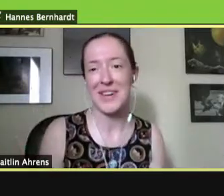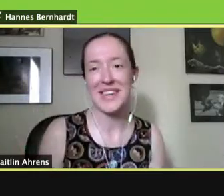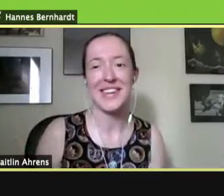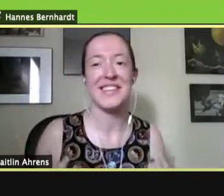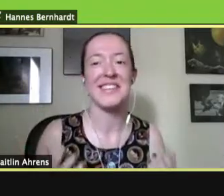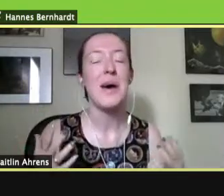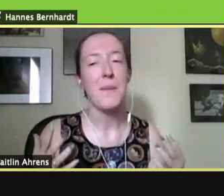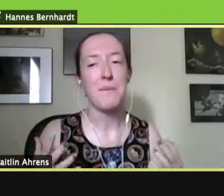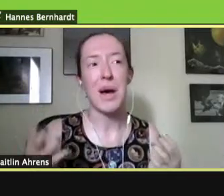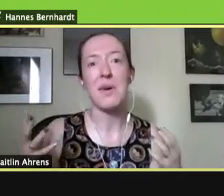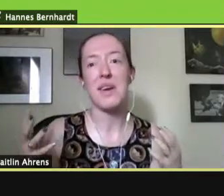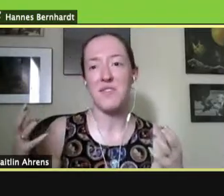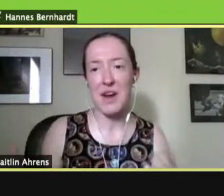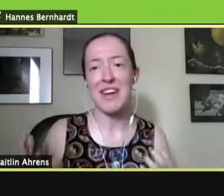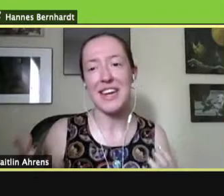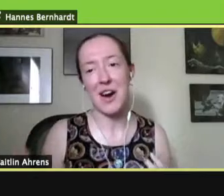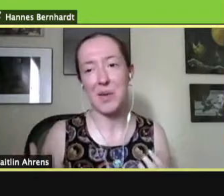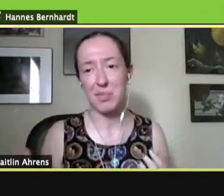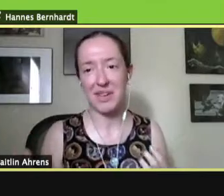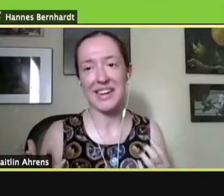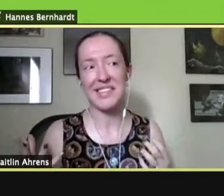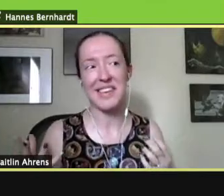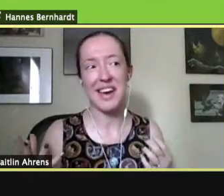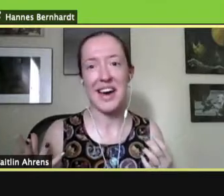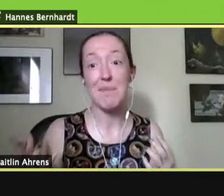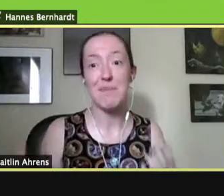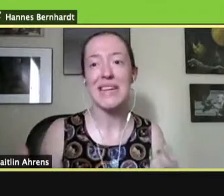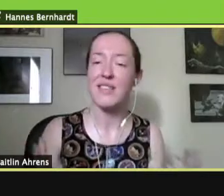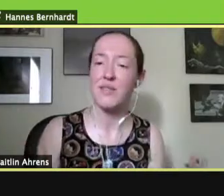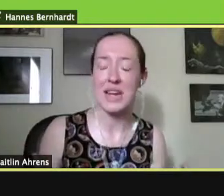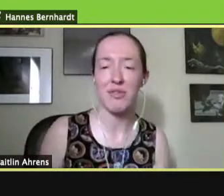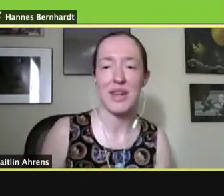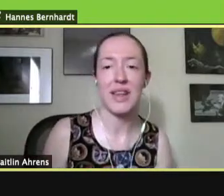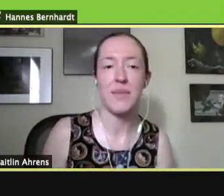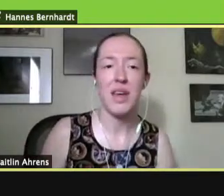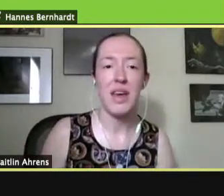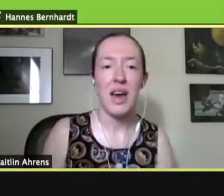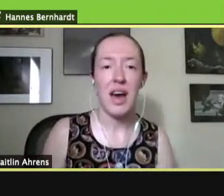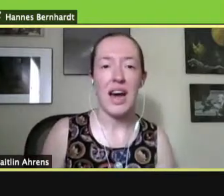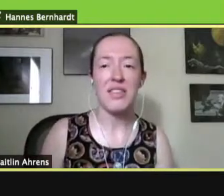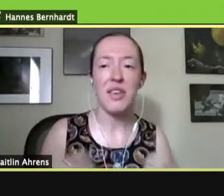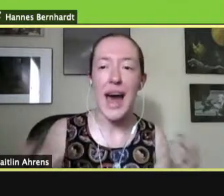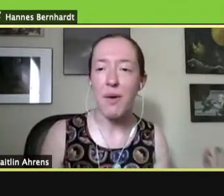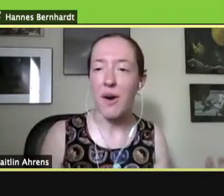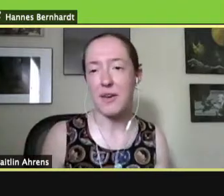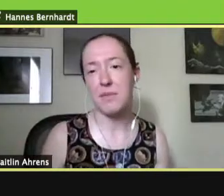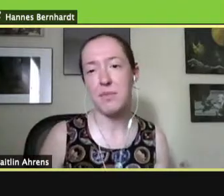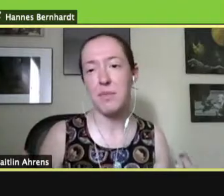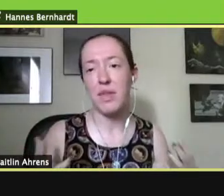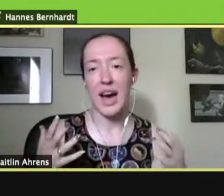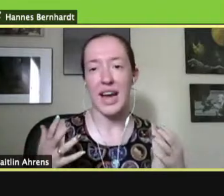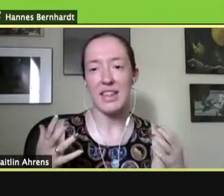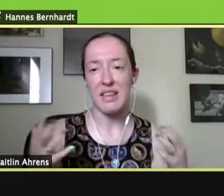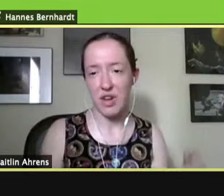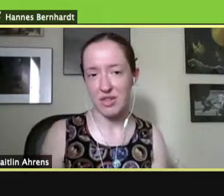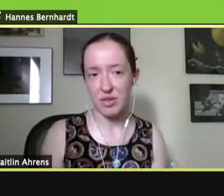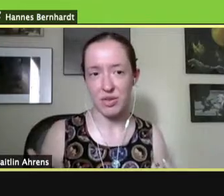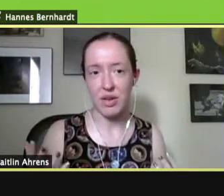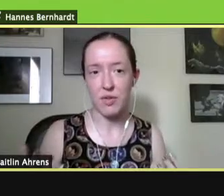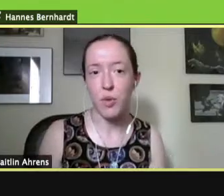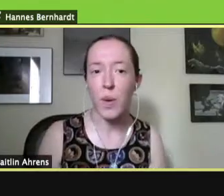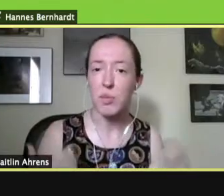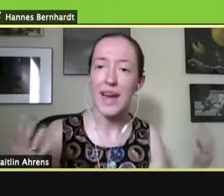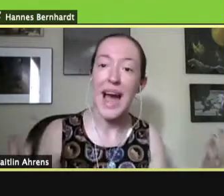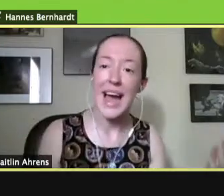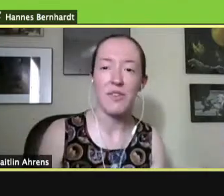simple questions, but with very complex means of answering them. So how are these